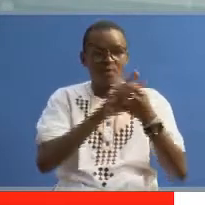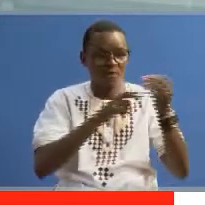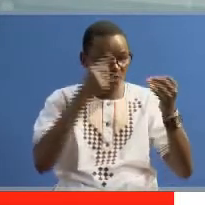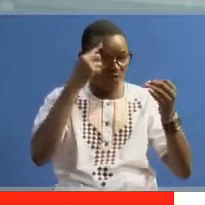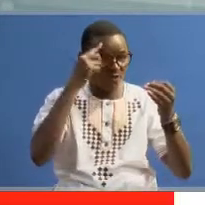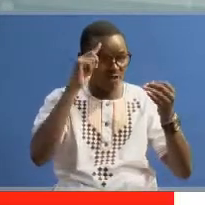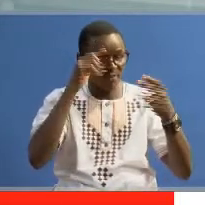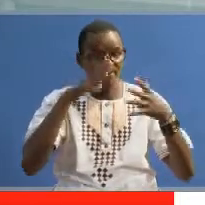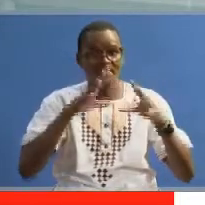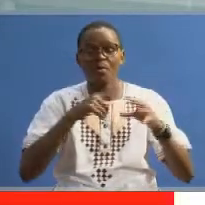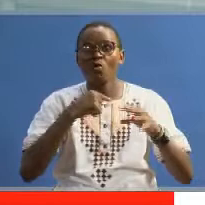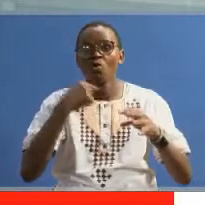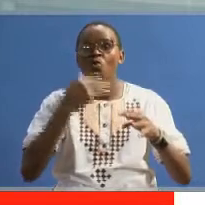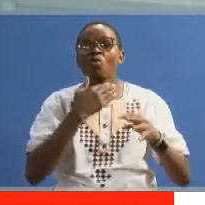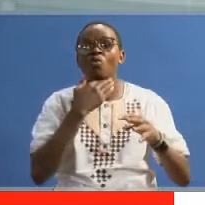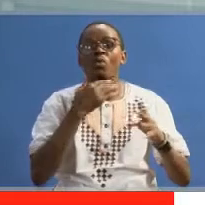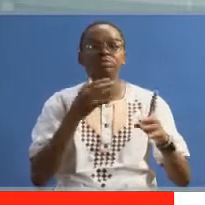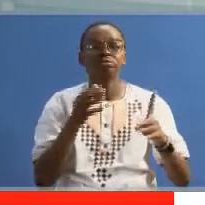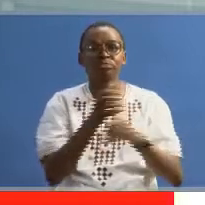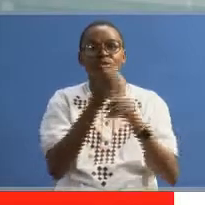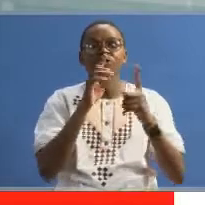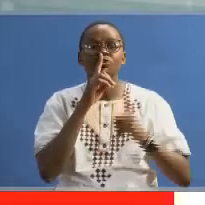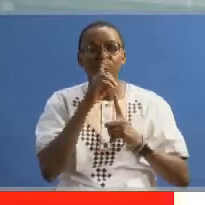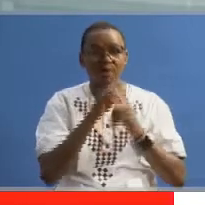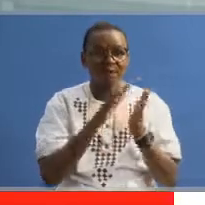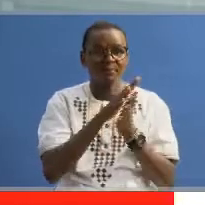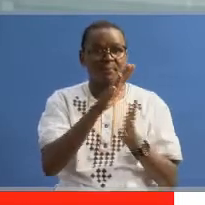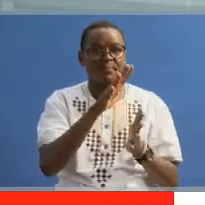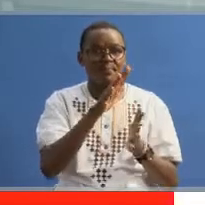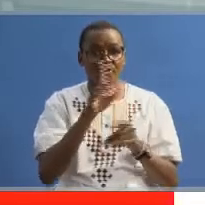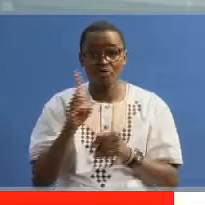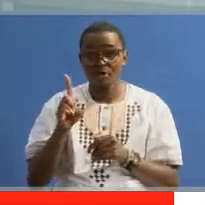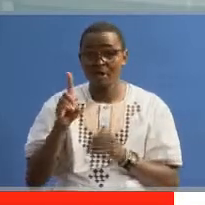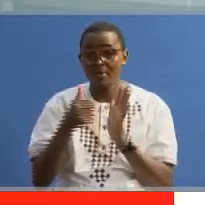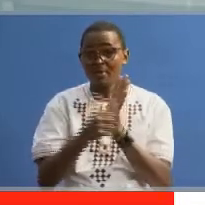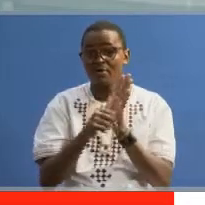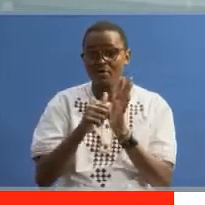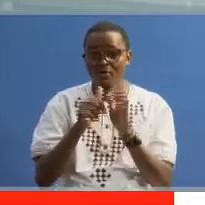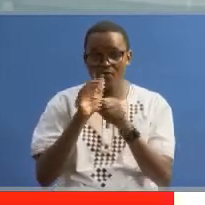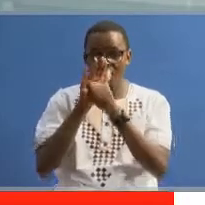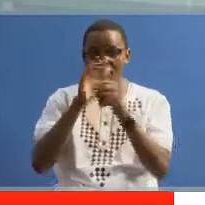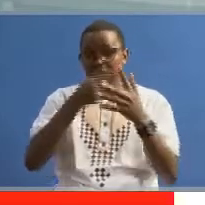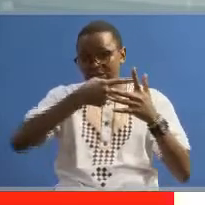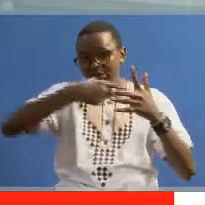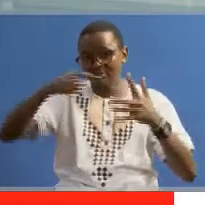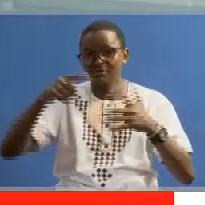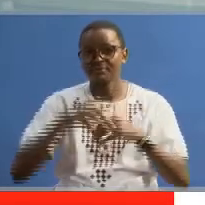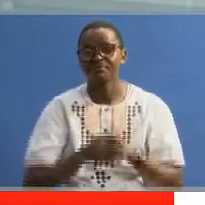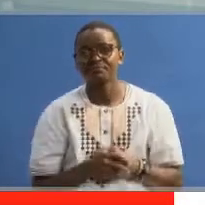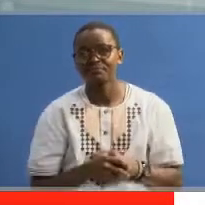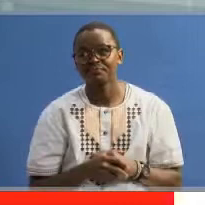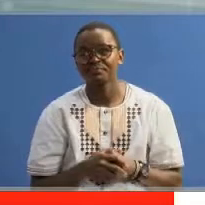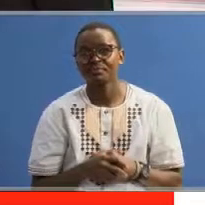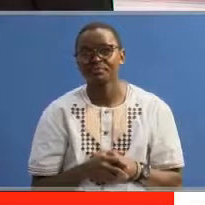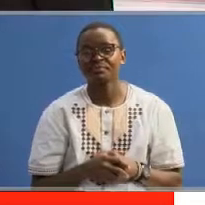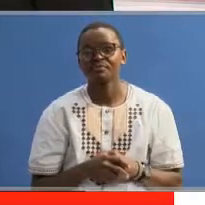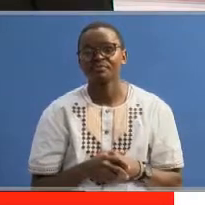the aggrieved and people who potentially want to reach out and speak up more on such situations as forced disappearances and ask.